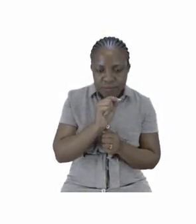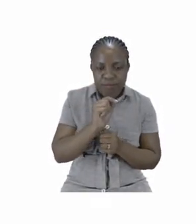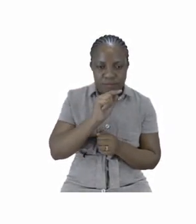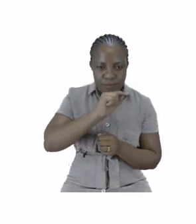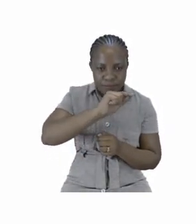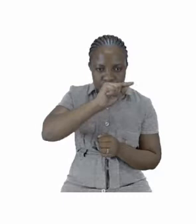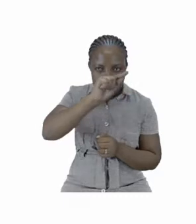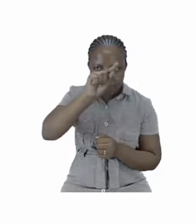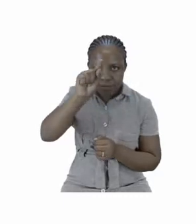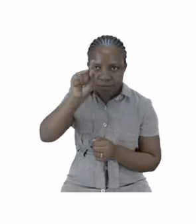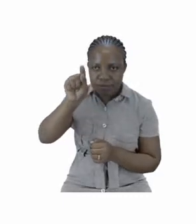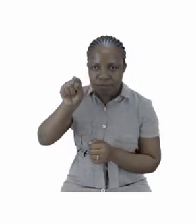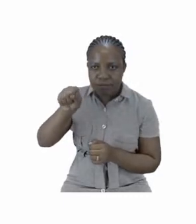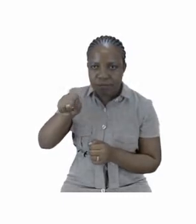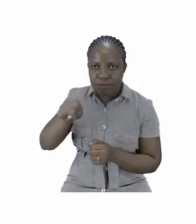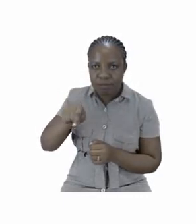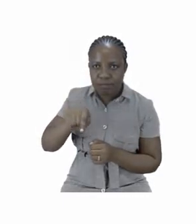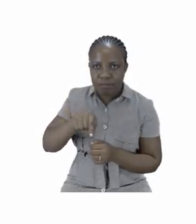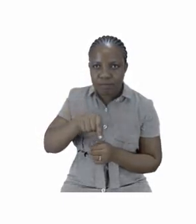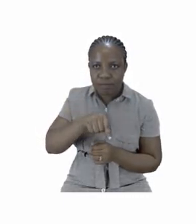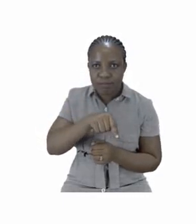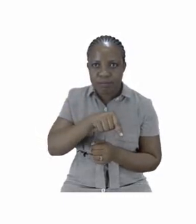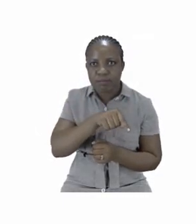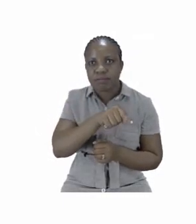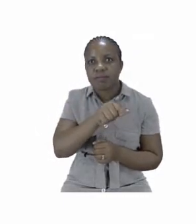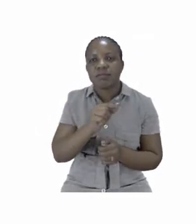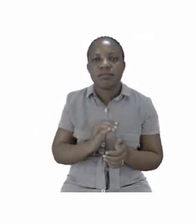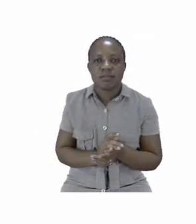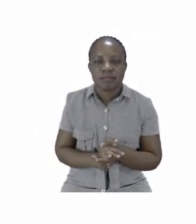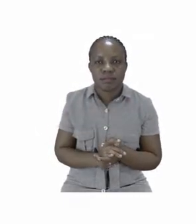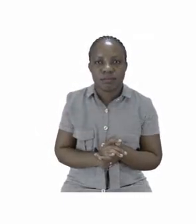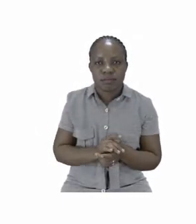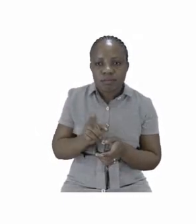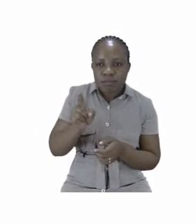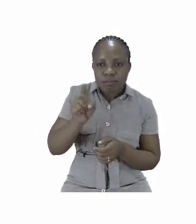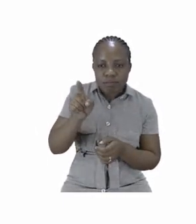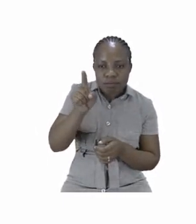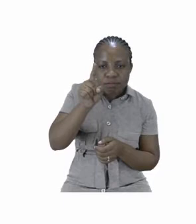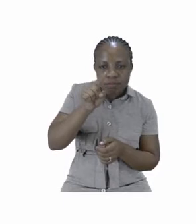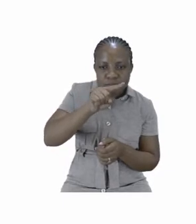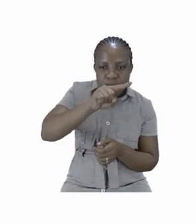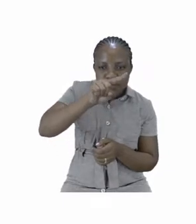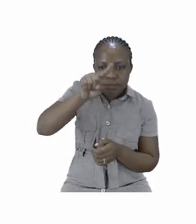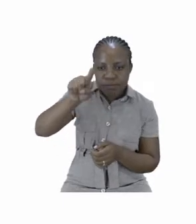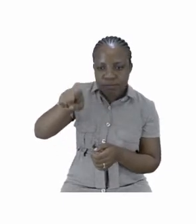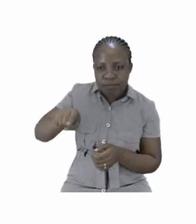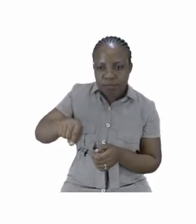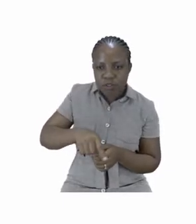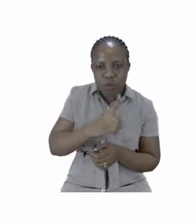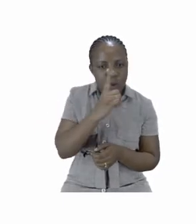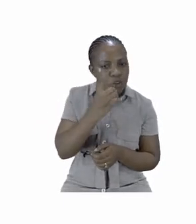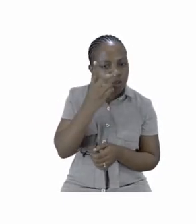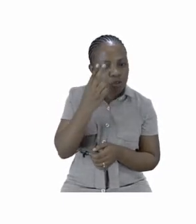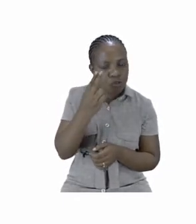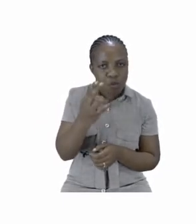But we don't just have one circle, we have 3 circles. So let us take a look at the